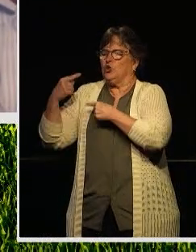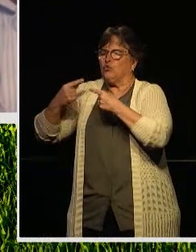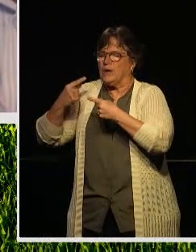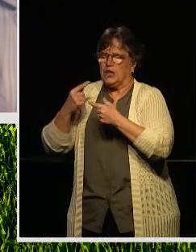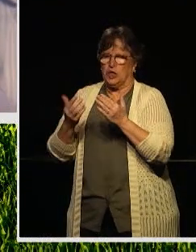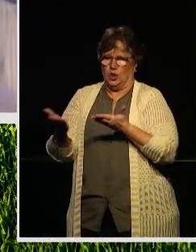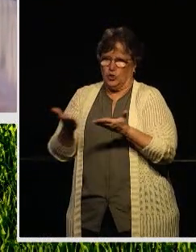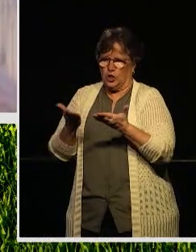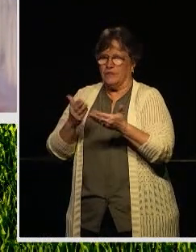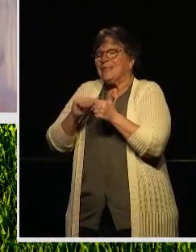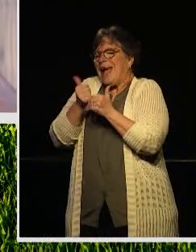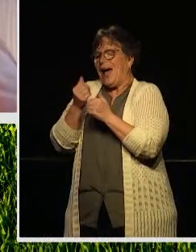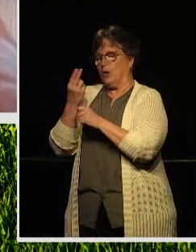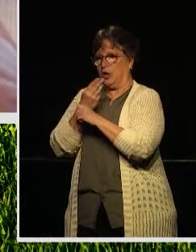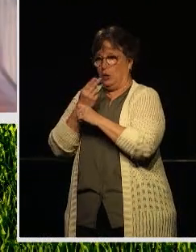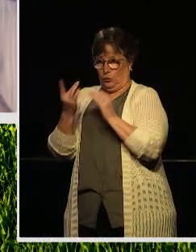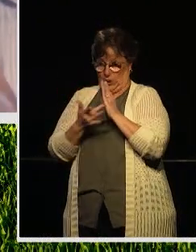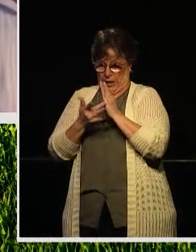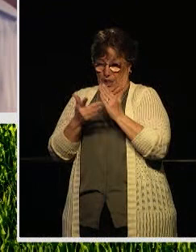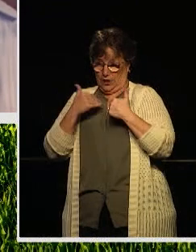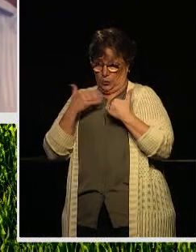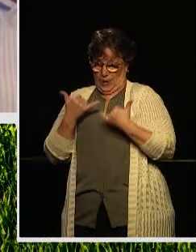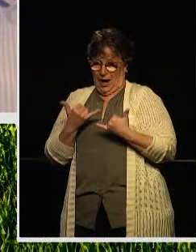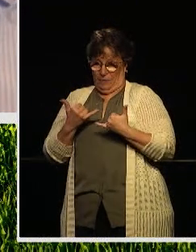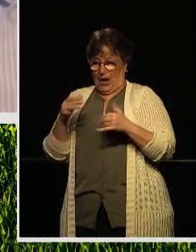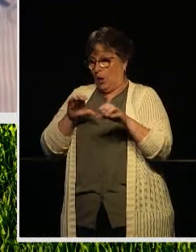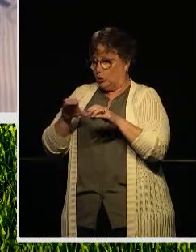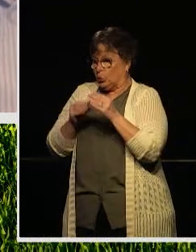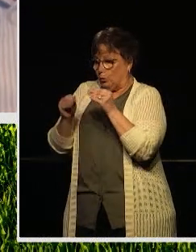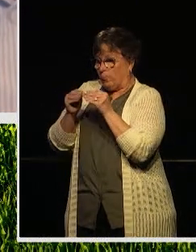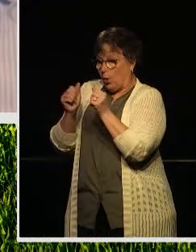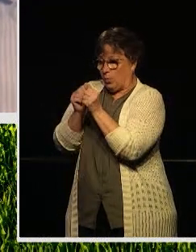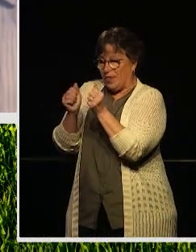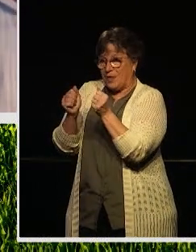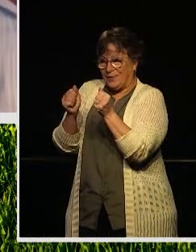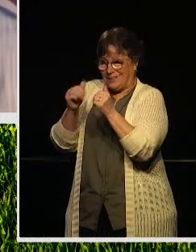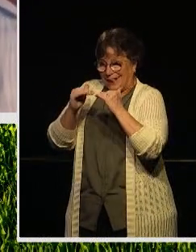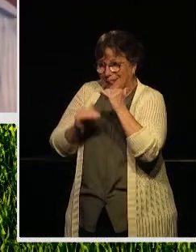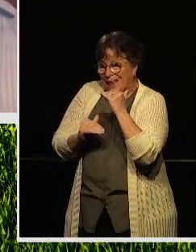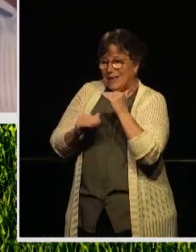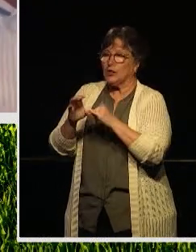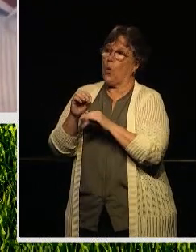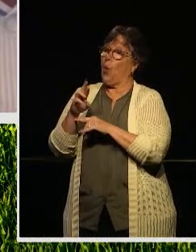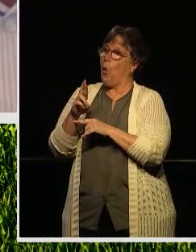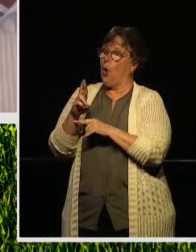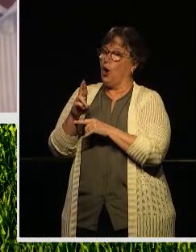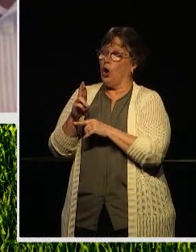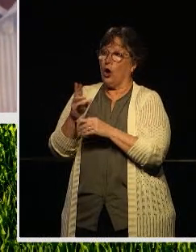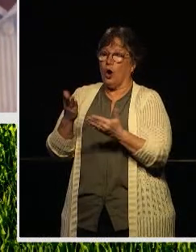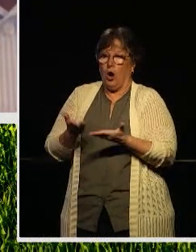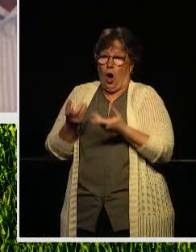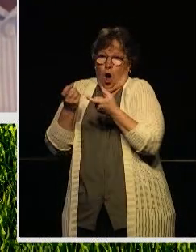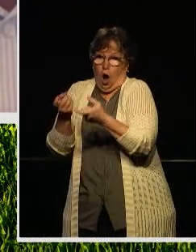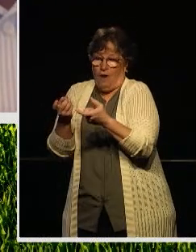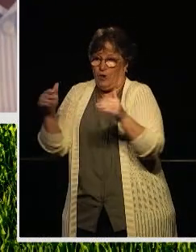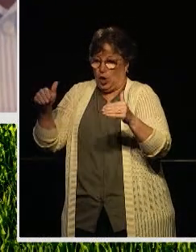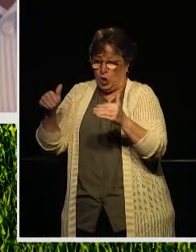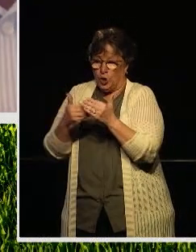there to offer, do more with less, or be able to offer a new set of services that the farmers might be willing to pay